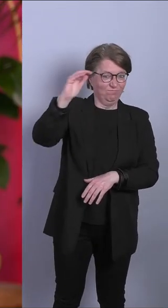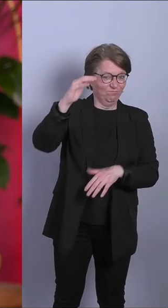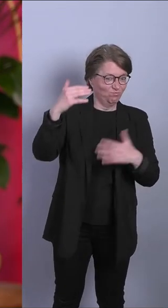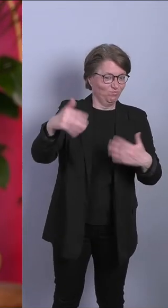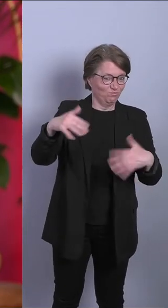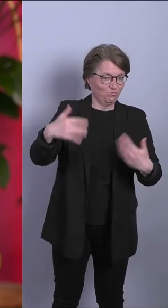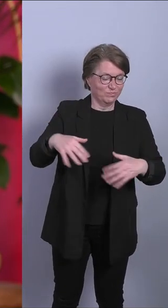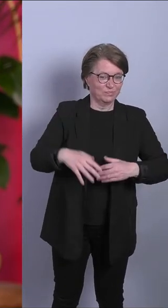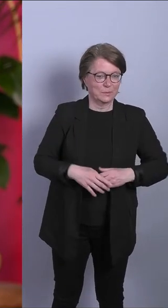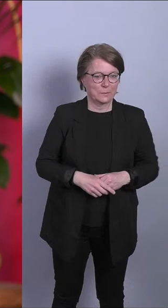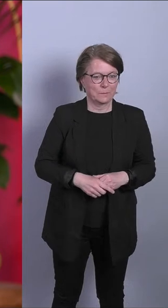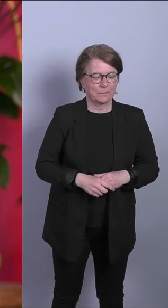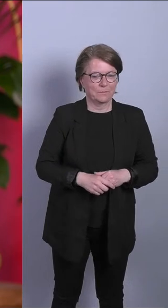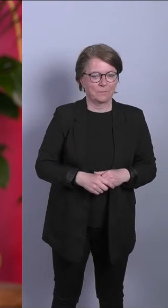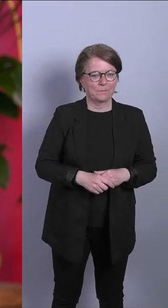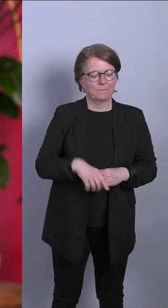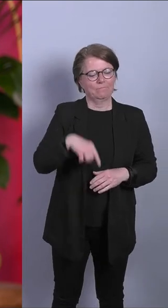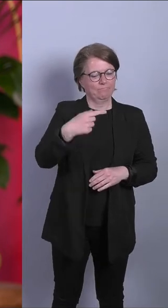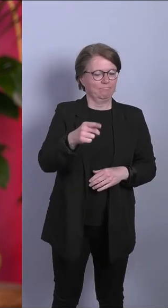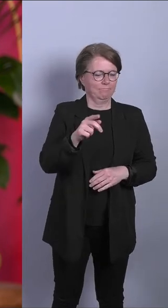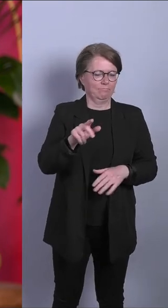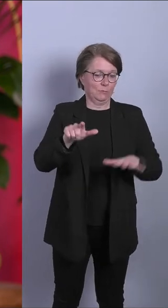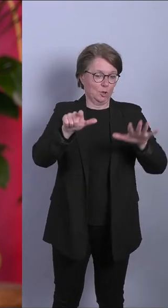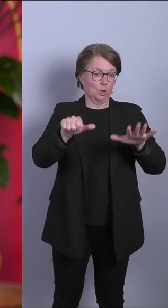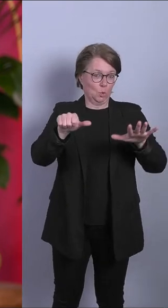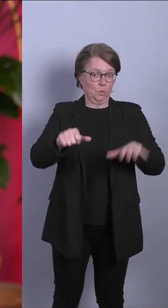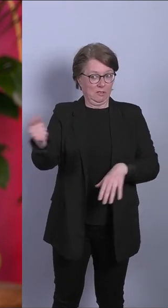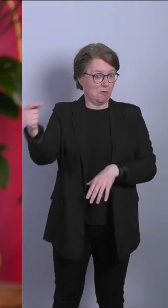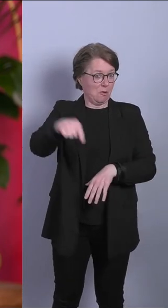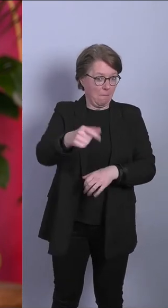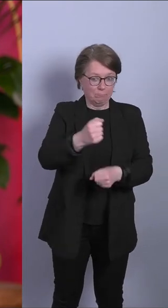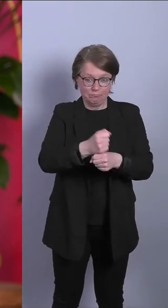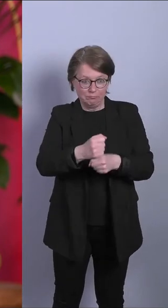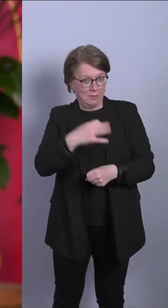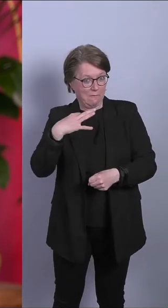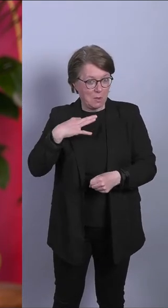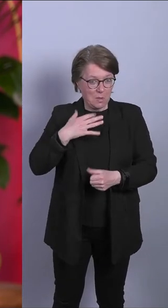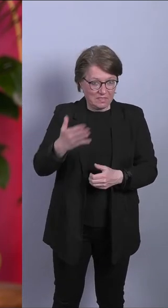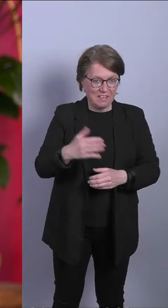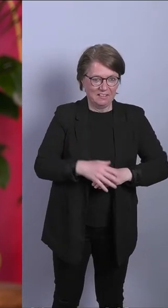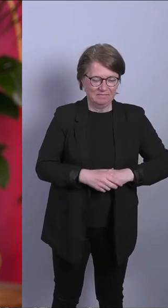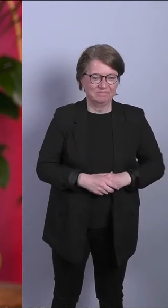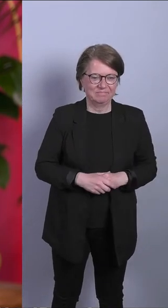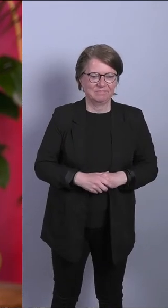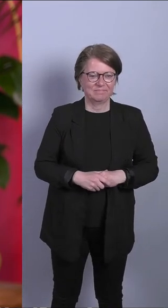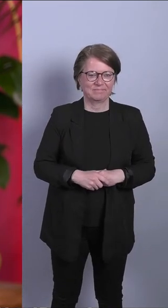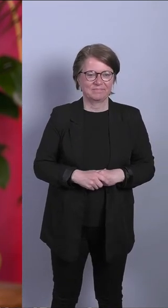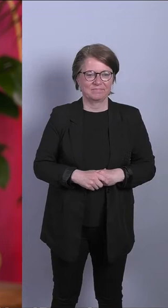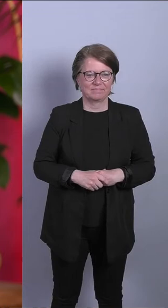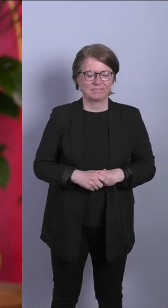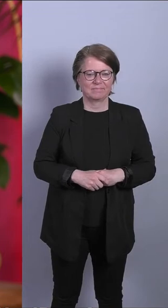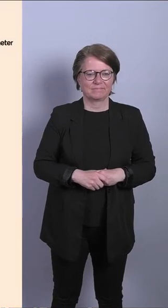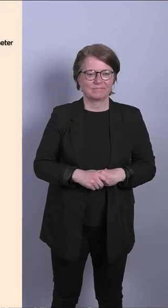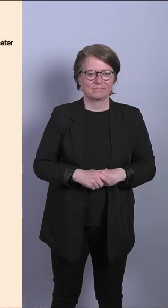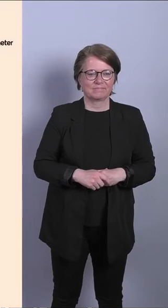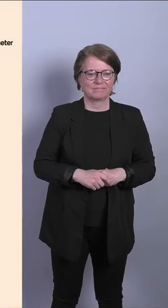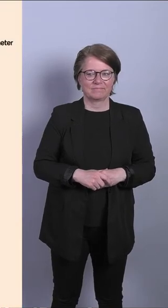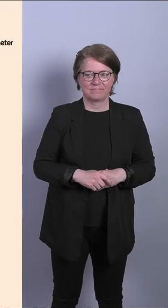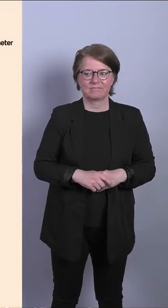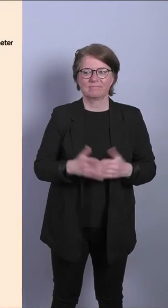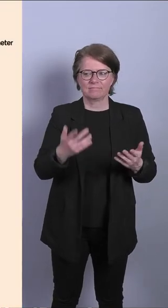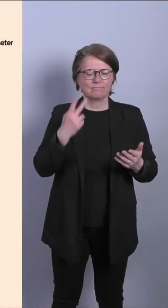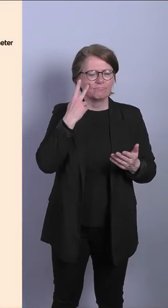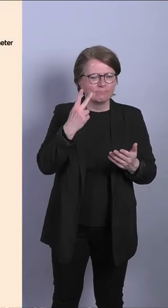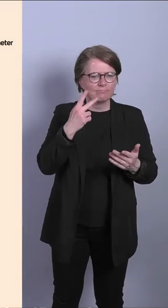the oldest person, the oldest volunteer during the games. And now, let's see what the results are.